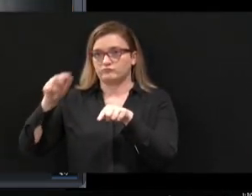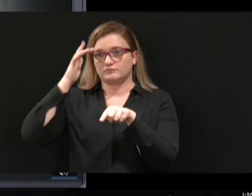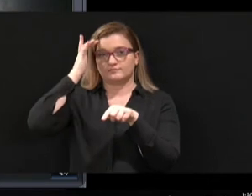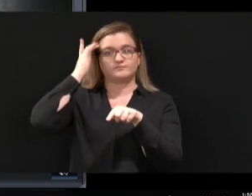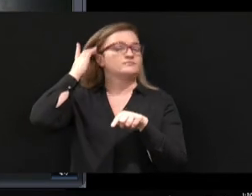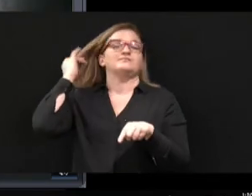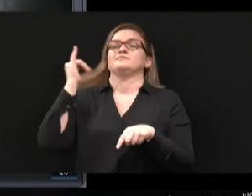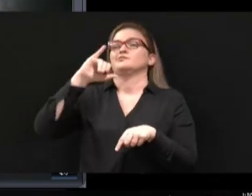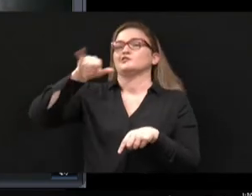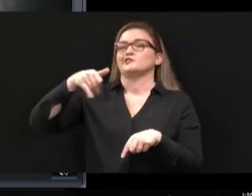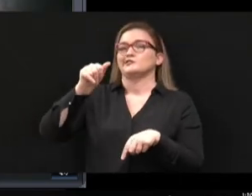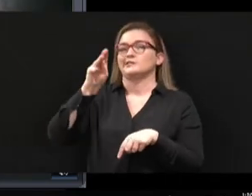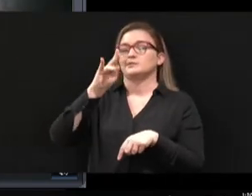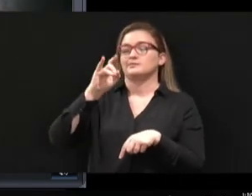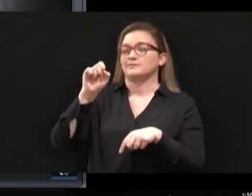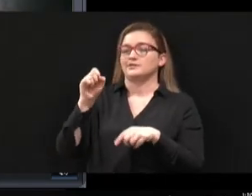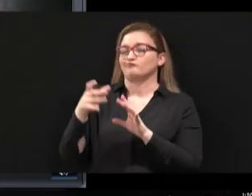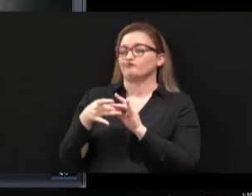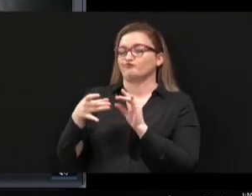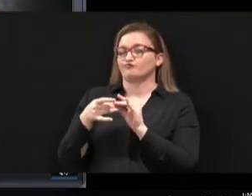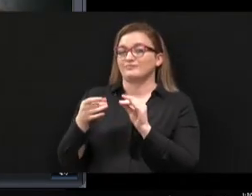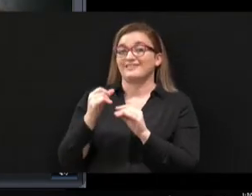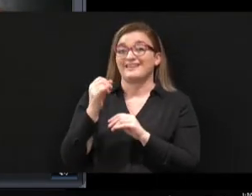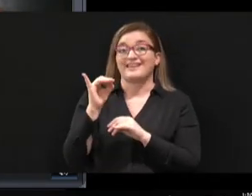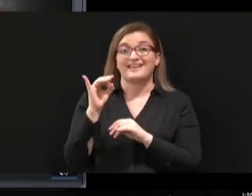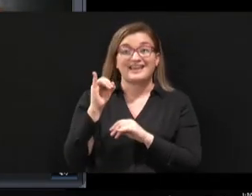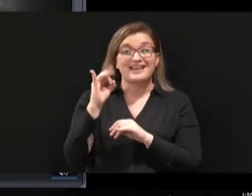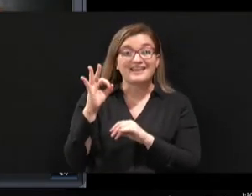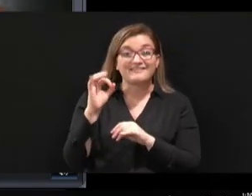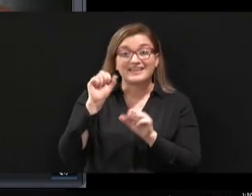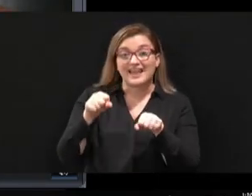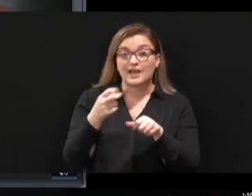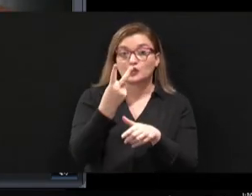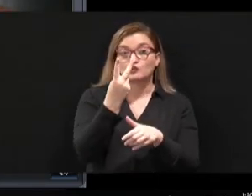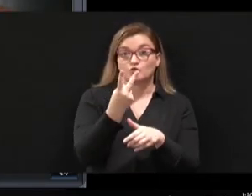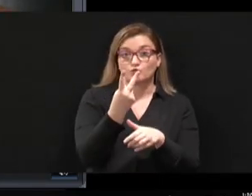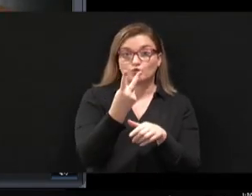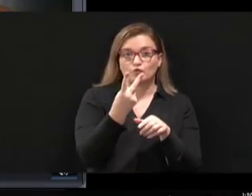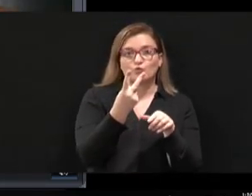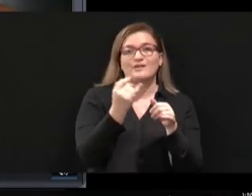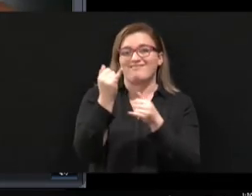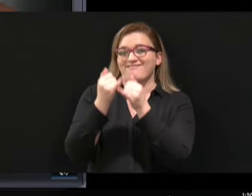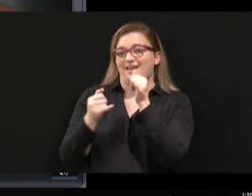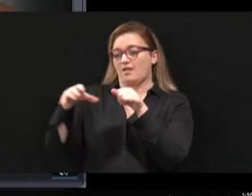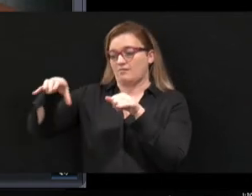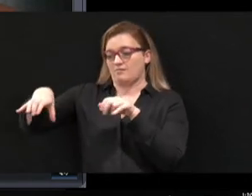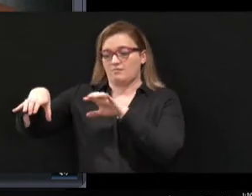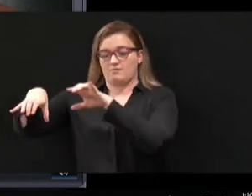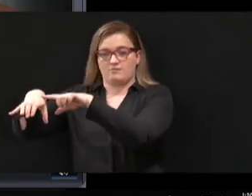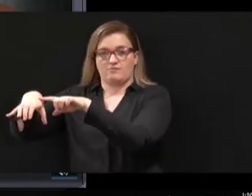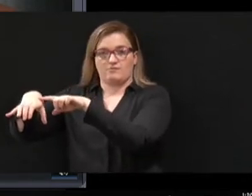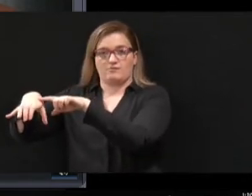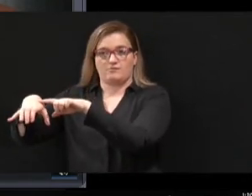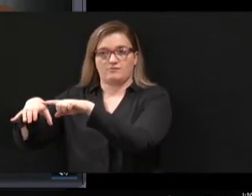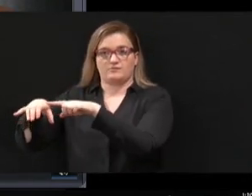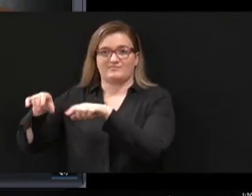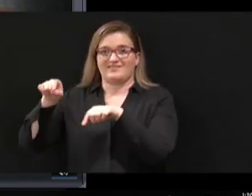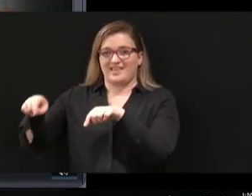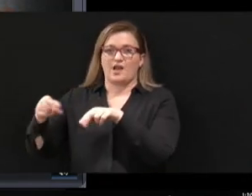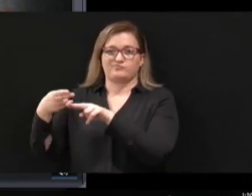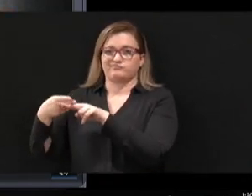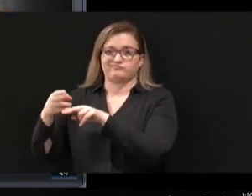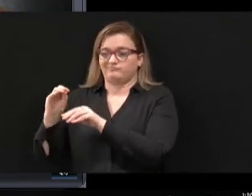Jamie said, if it's in two spots, put it in the last pile, because that pile usually comes up pretty